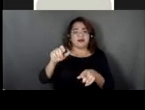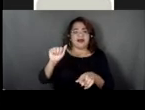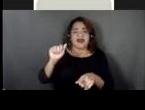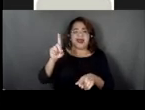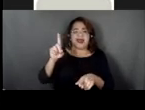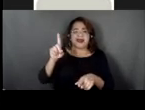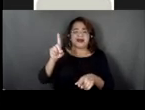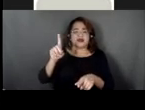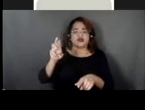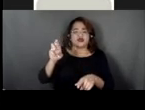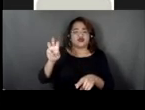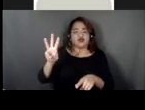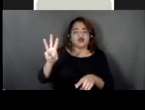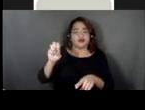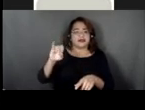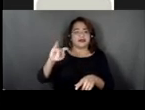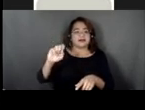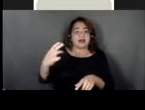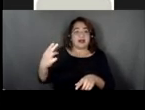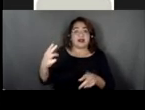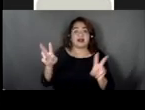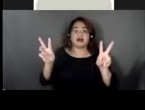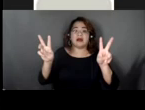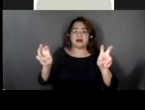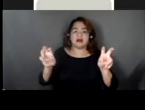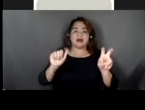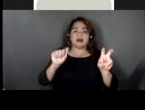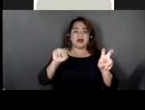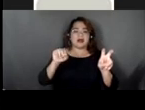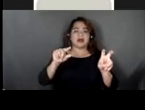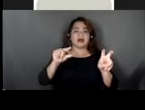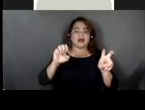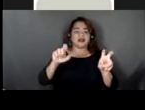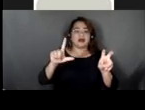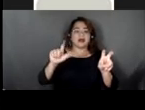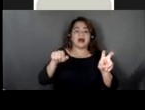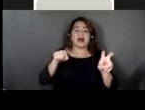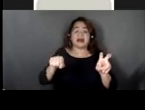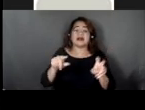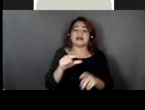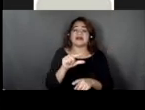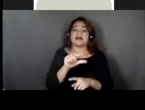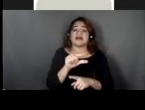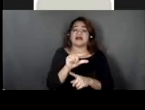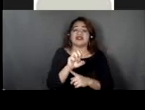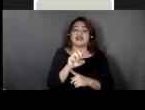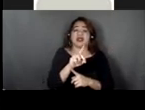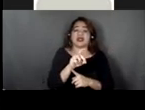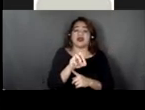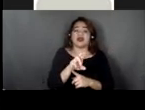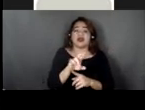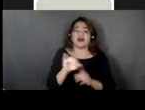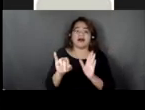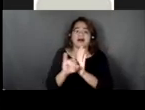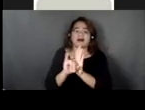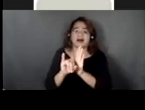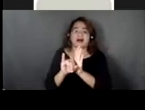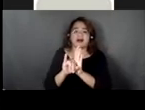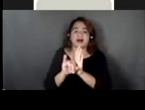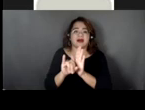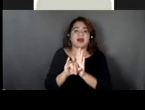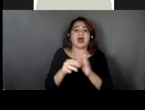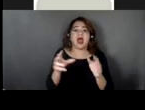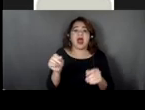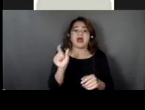gender that's displayed in the header is actually linked to the gender identity. And you can see that we have a field for pronouns as